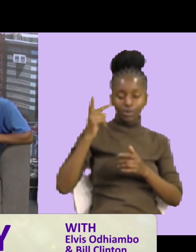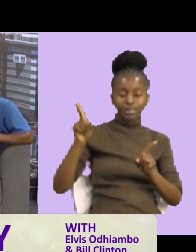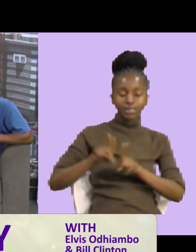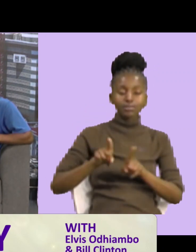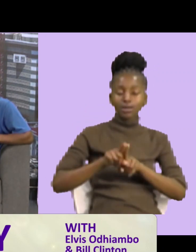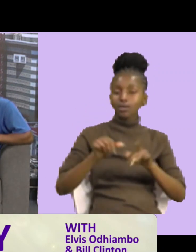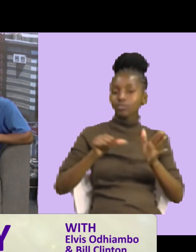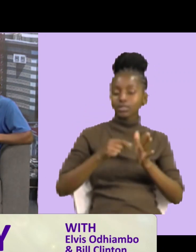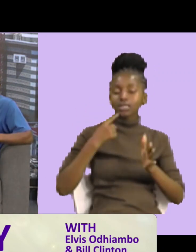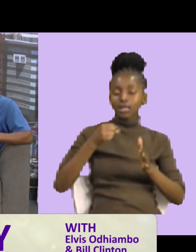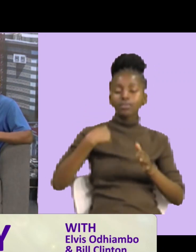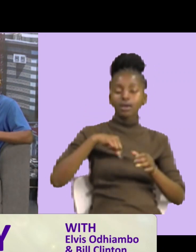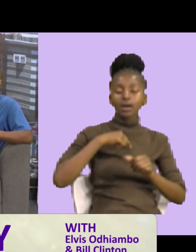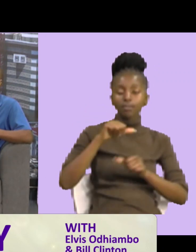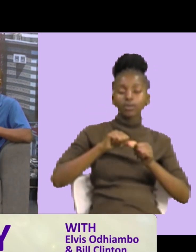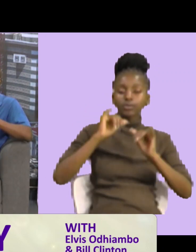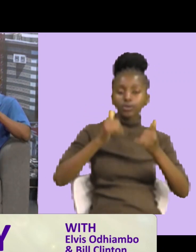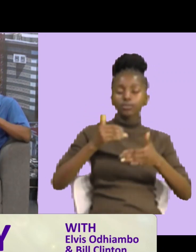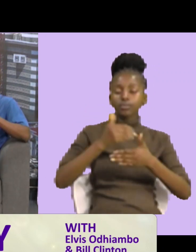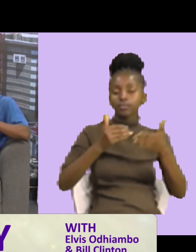unpack them for me, please.